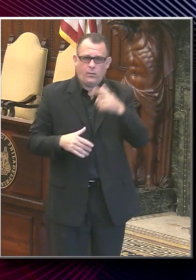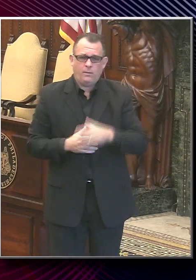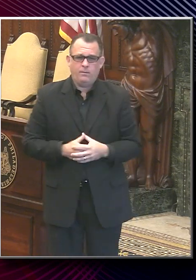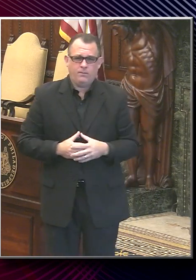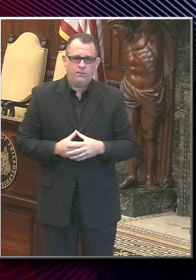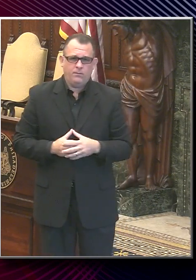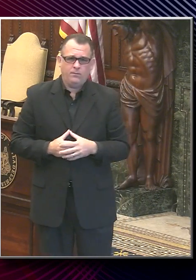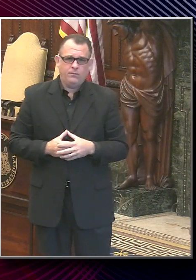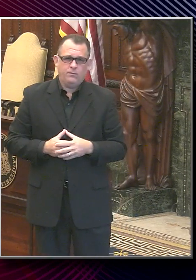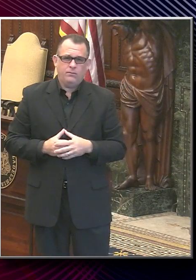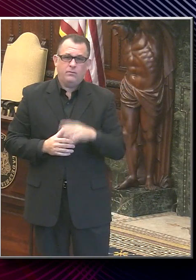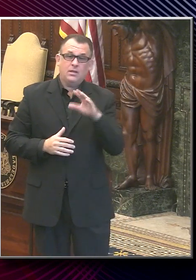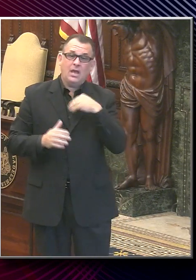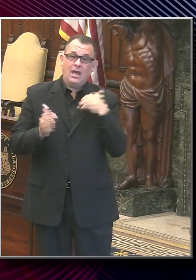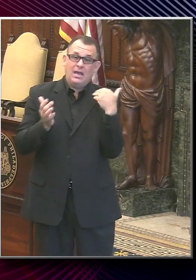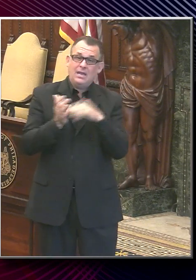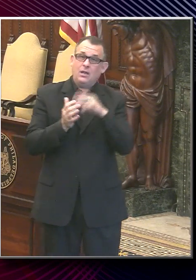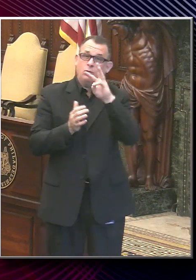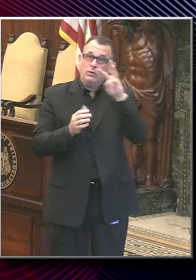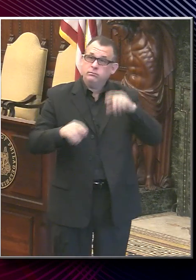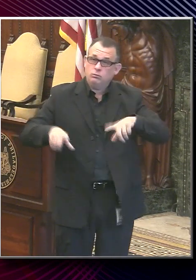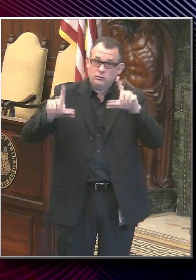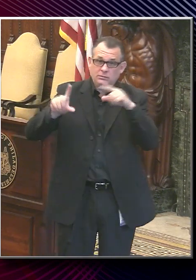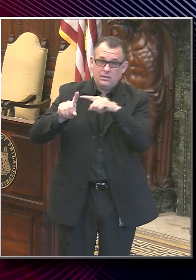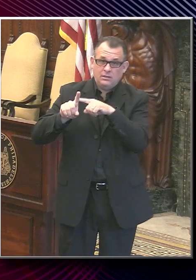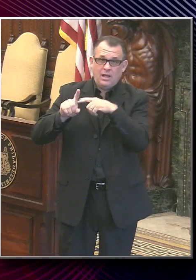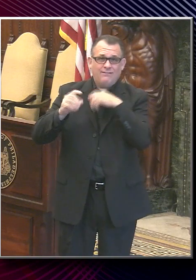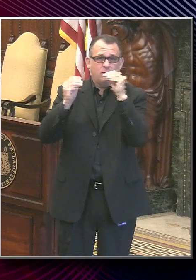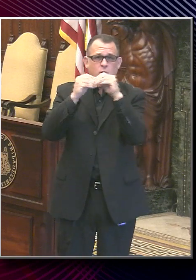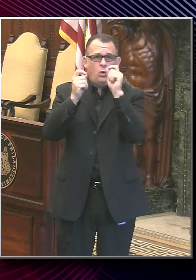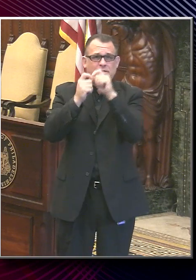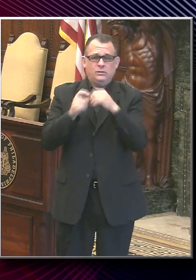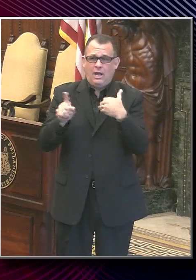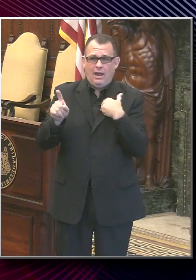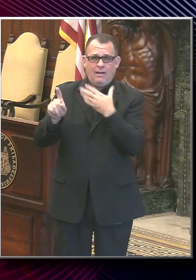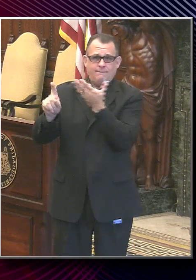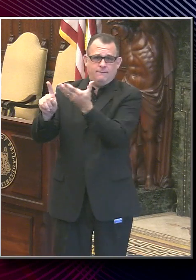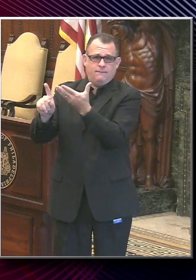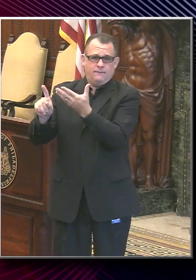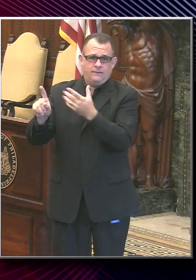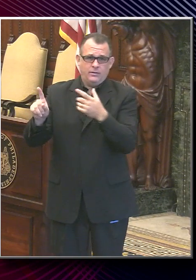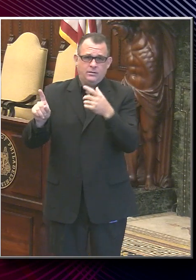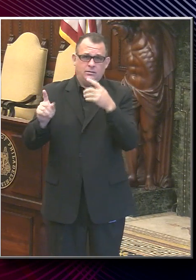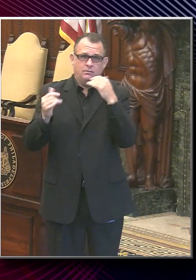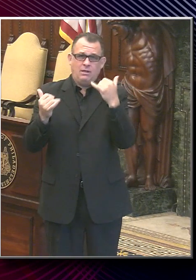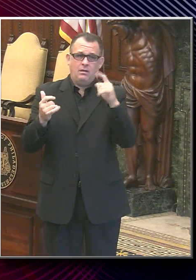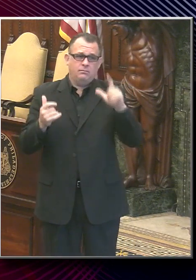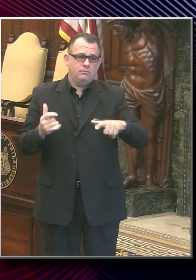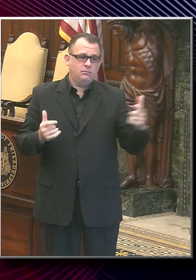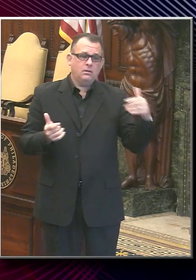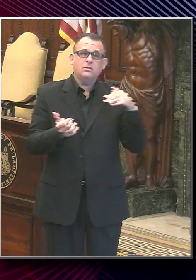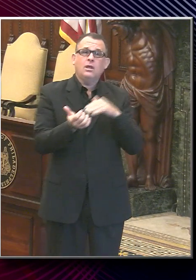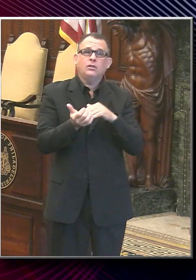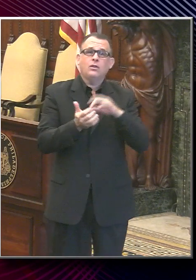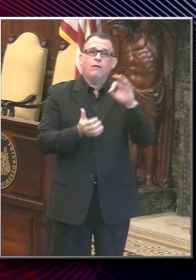visit philadelphiastreets.com for more details. And now Dr. Farley for his update.